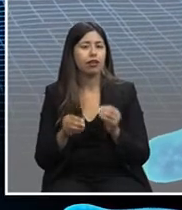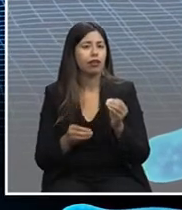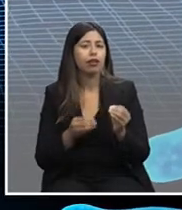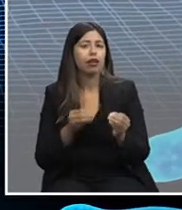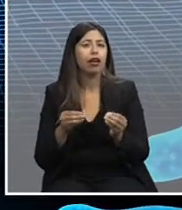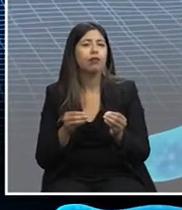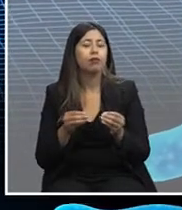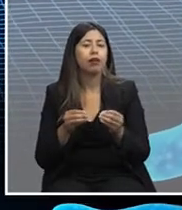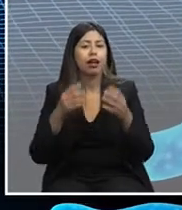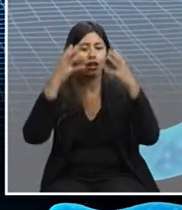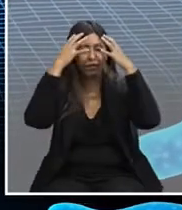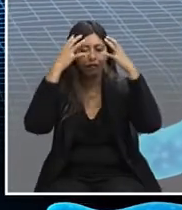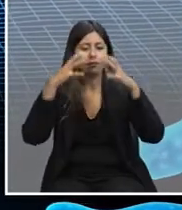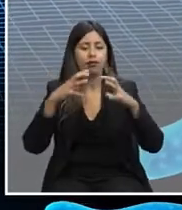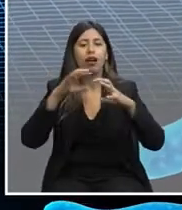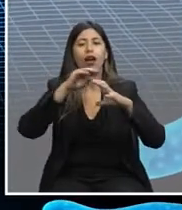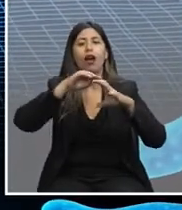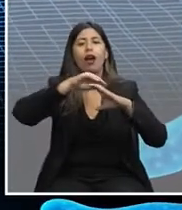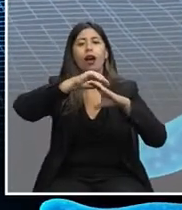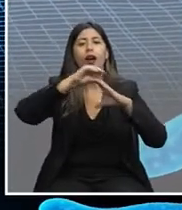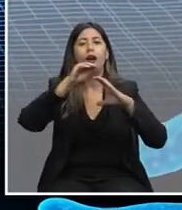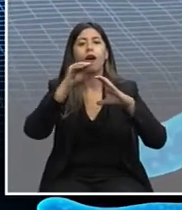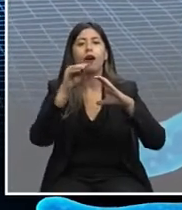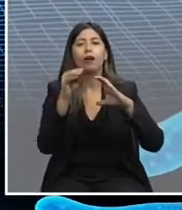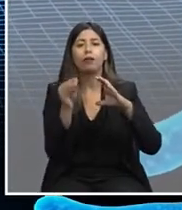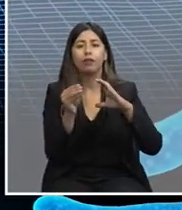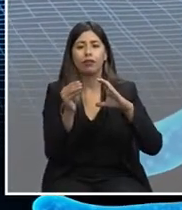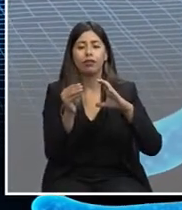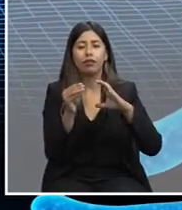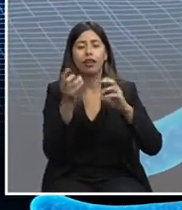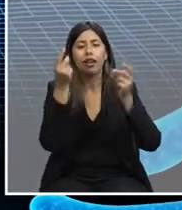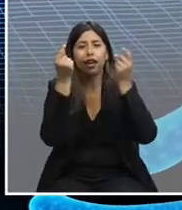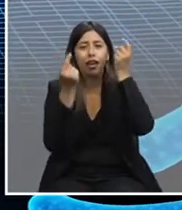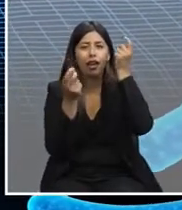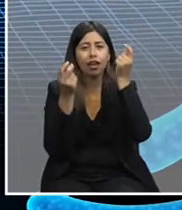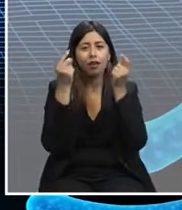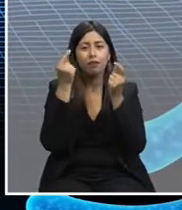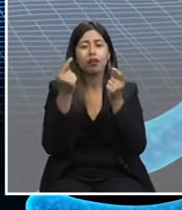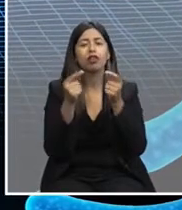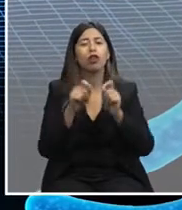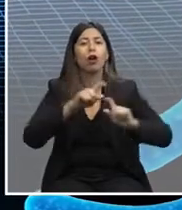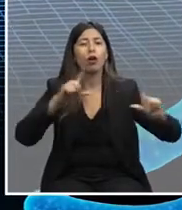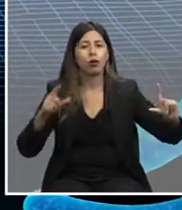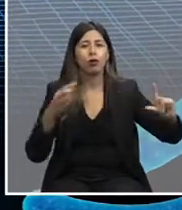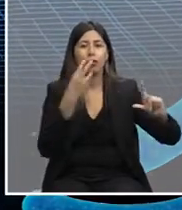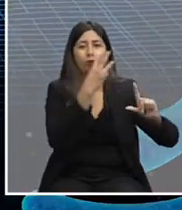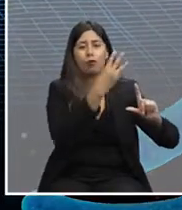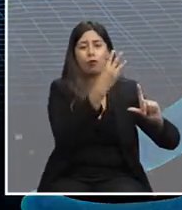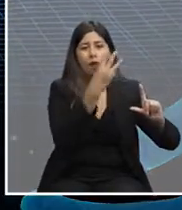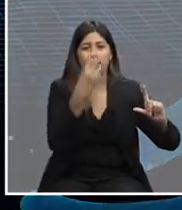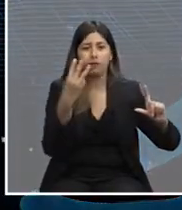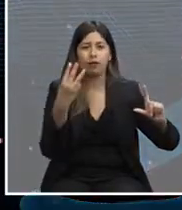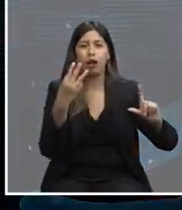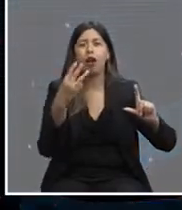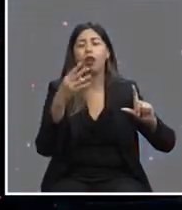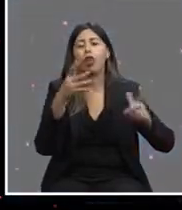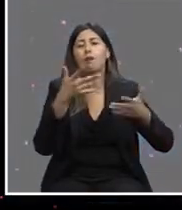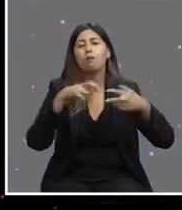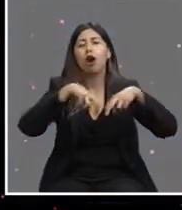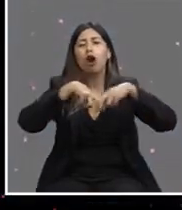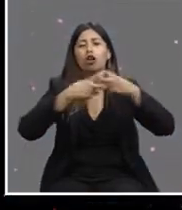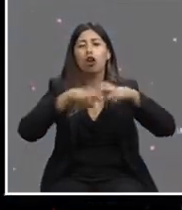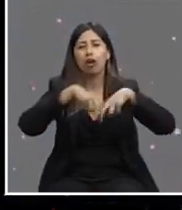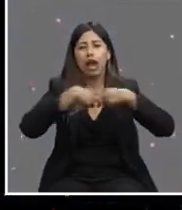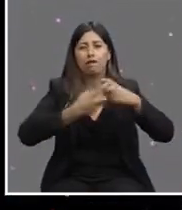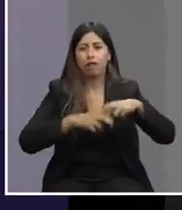sex for millennia, rushed to this plethora of offers. It has become addicted to pornography, so that humanity now